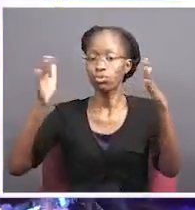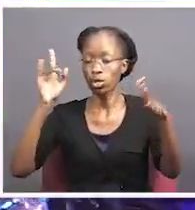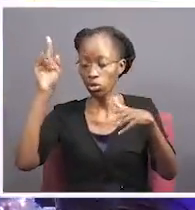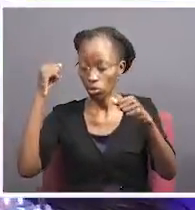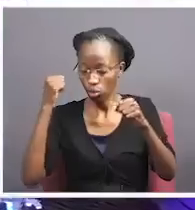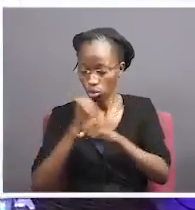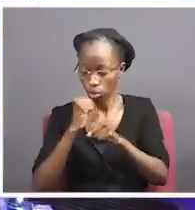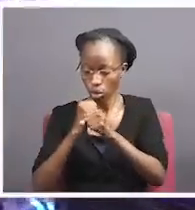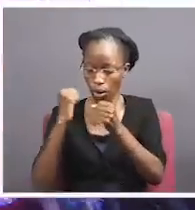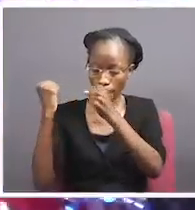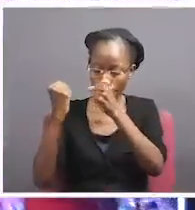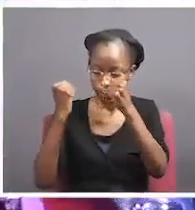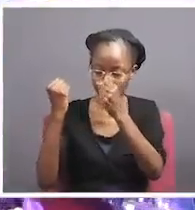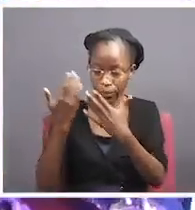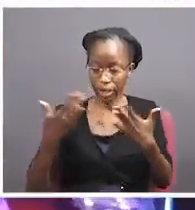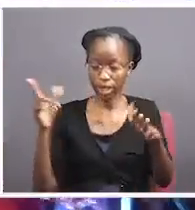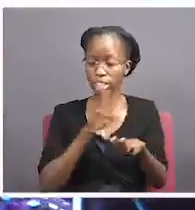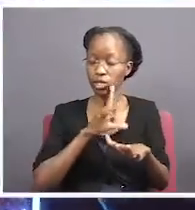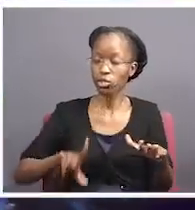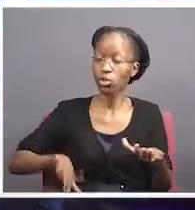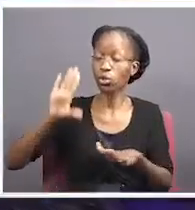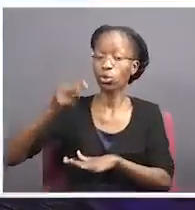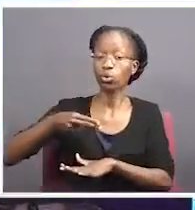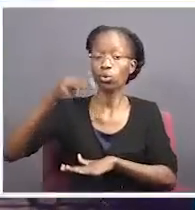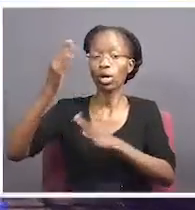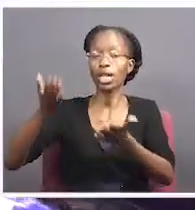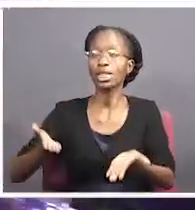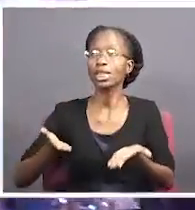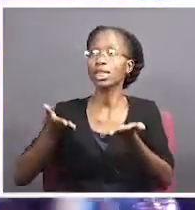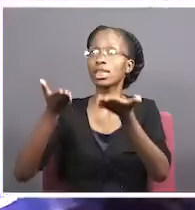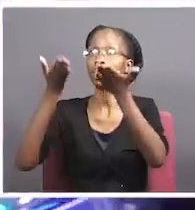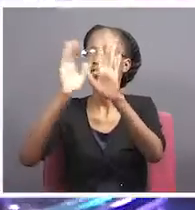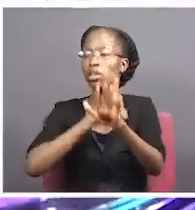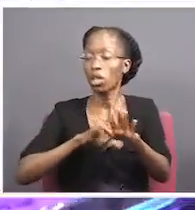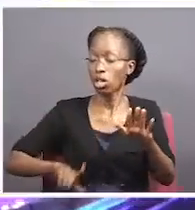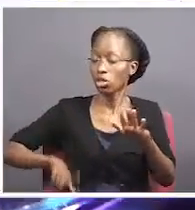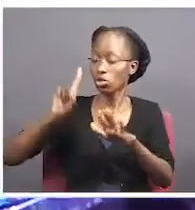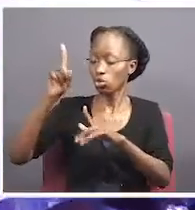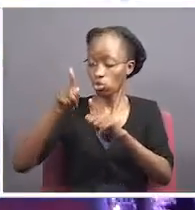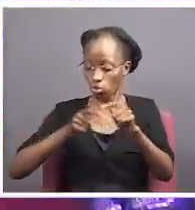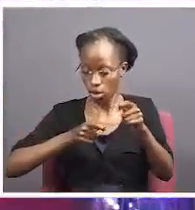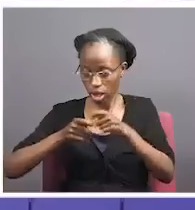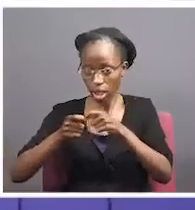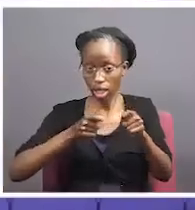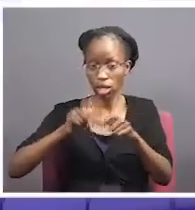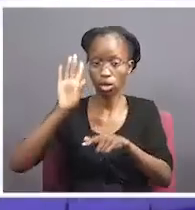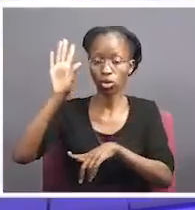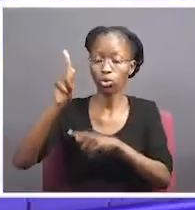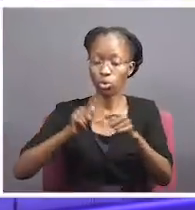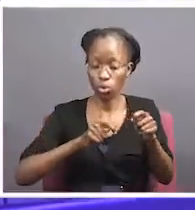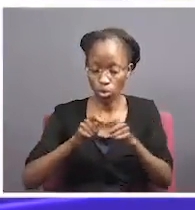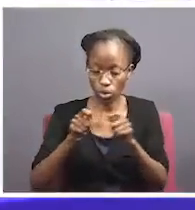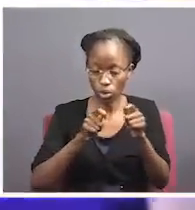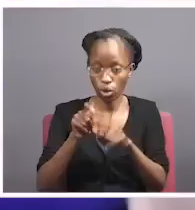you're great. You do mighty things, O Lord. You're highly lifted up. Jehovah, you reign.